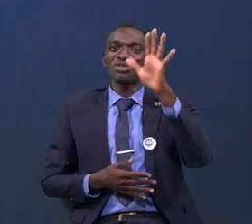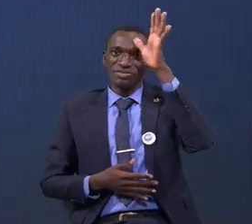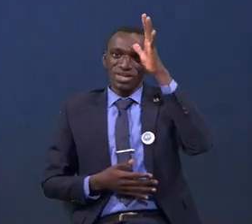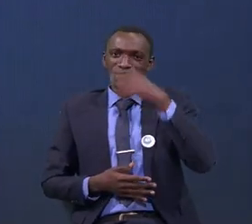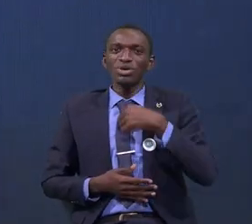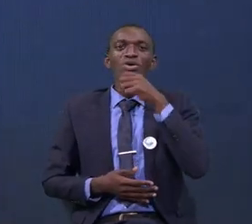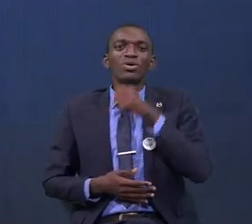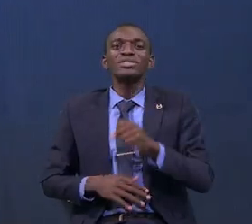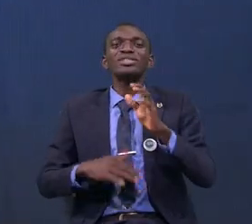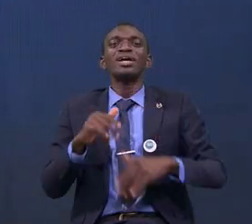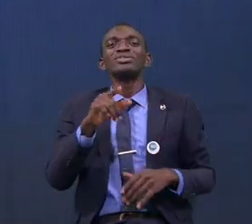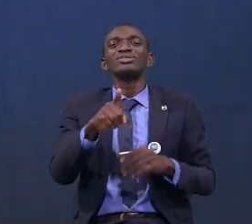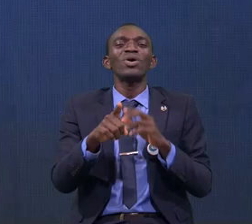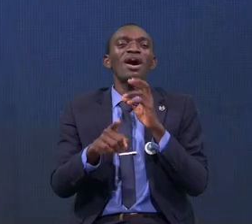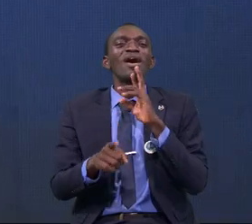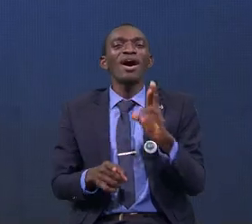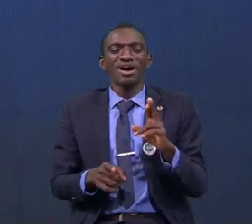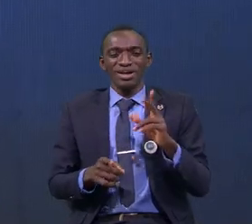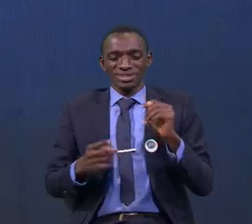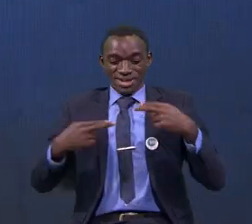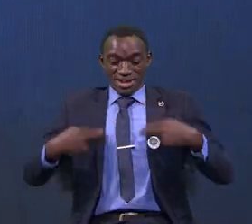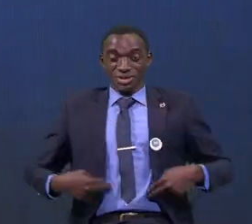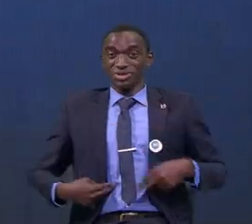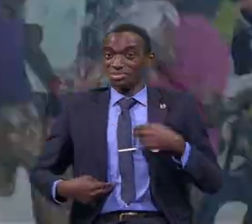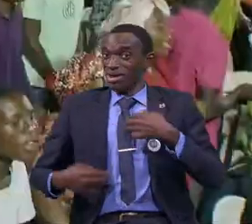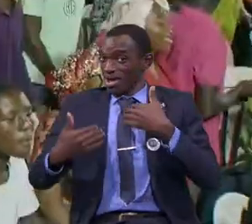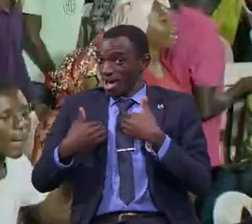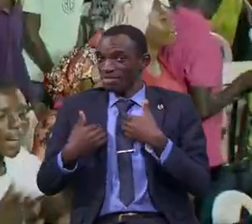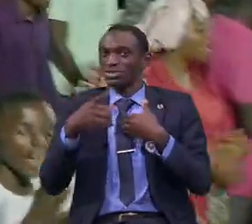you are. The health I have, you will have.